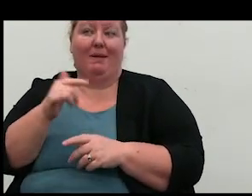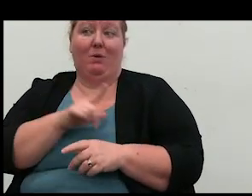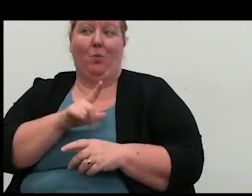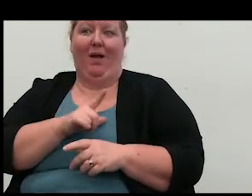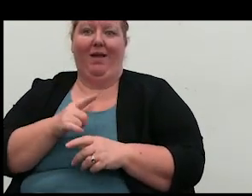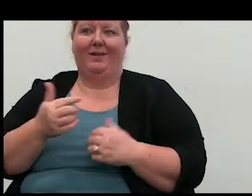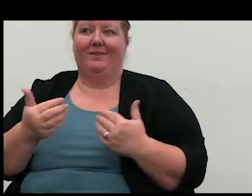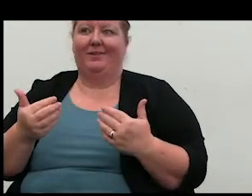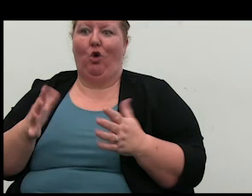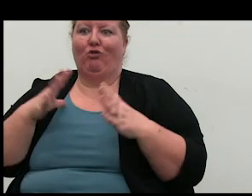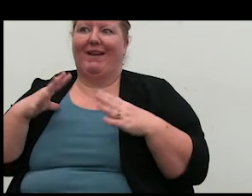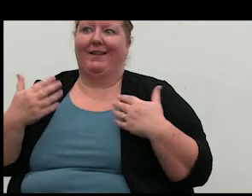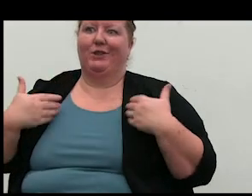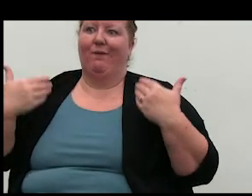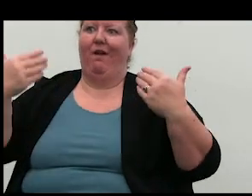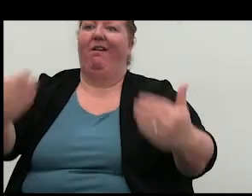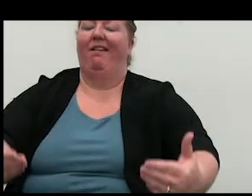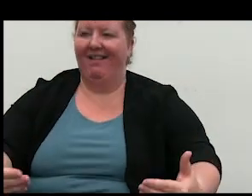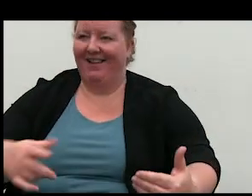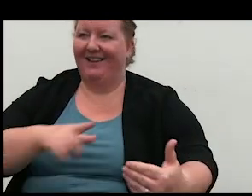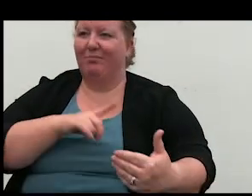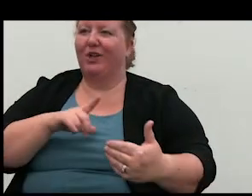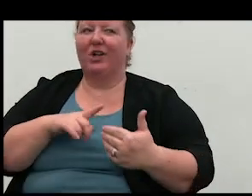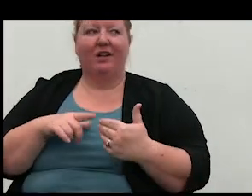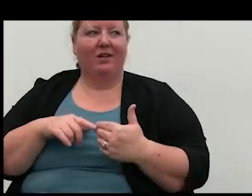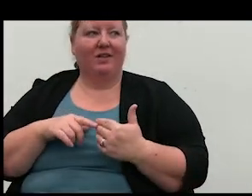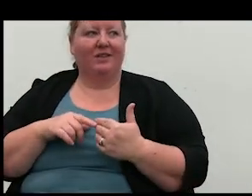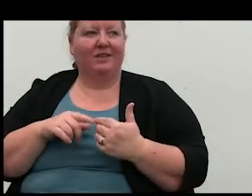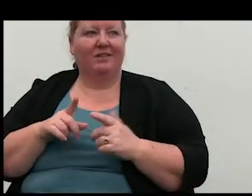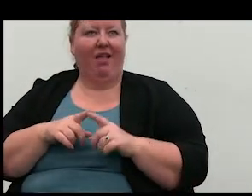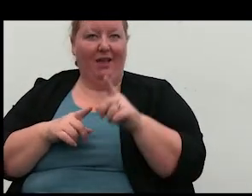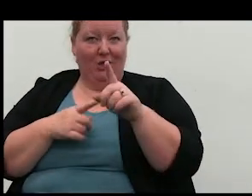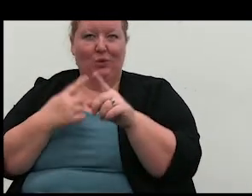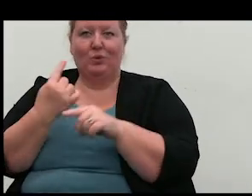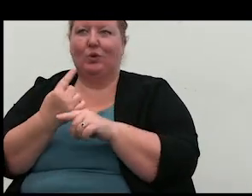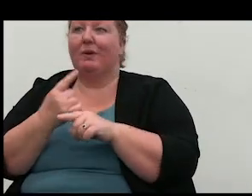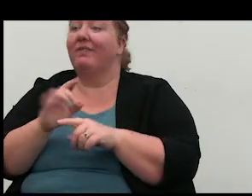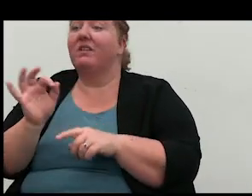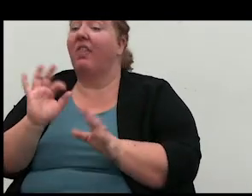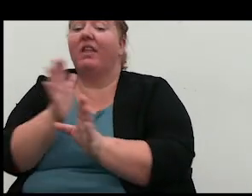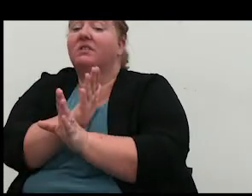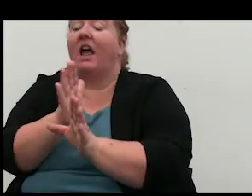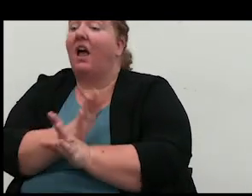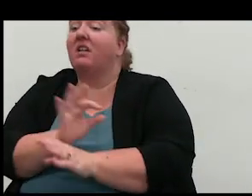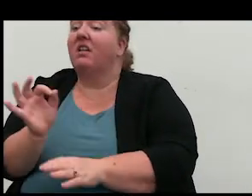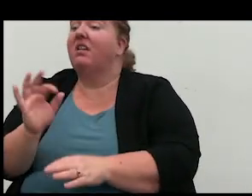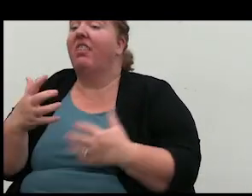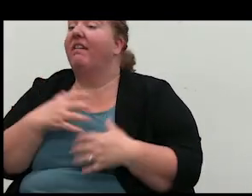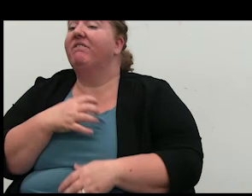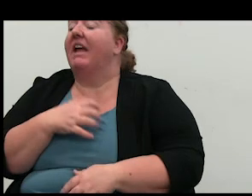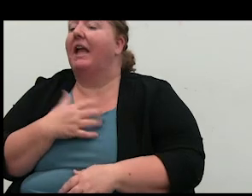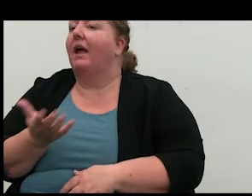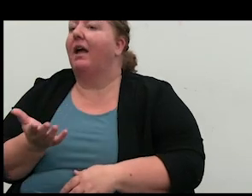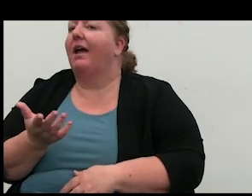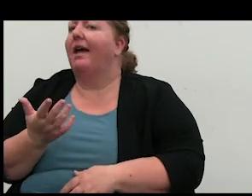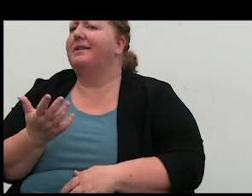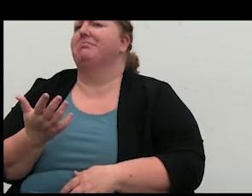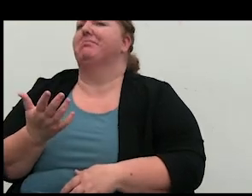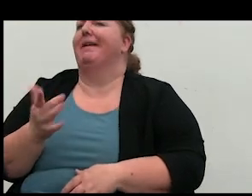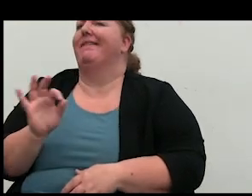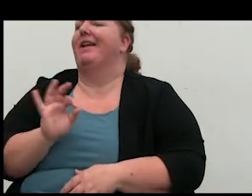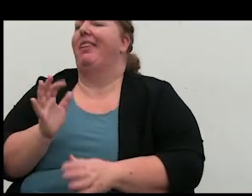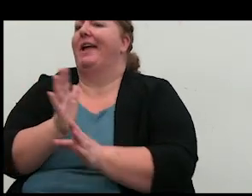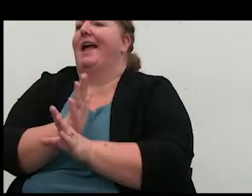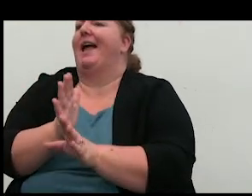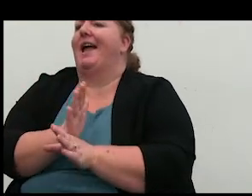get this far. That this, as you were saying, the idea that if you have nothing to hide, you have nothing to fear. And I say, if you have nothing